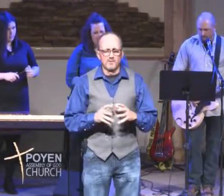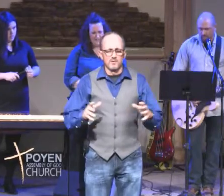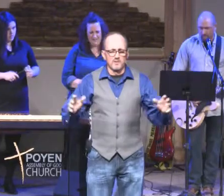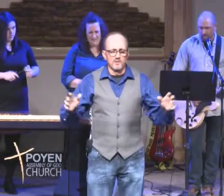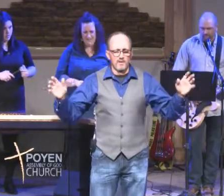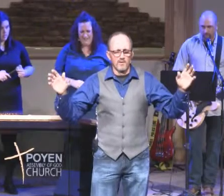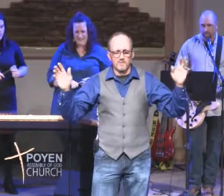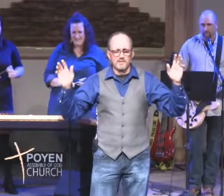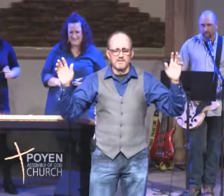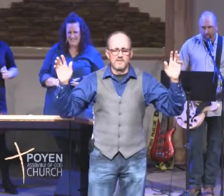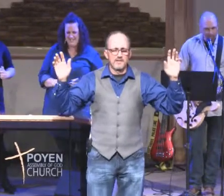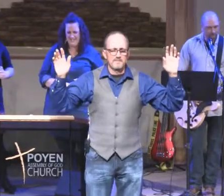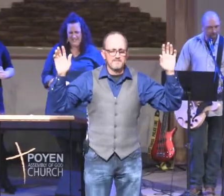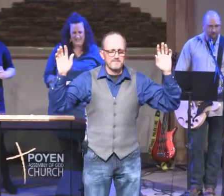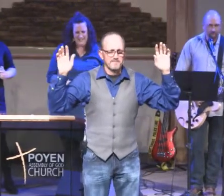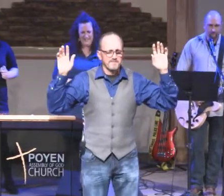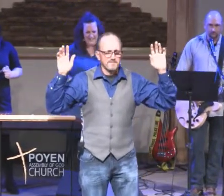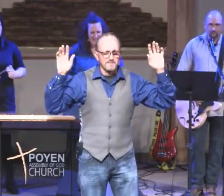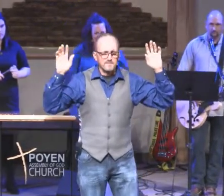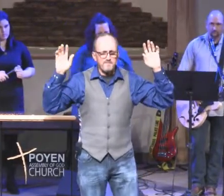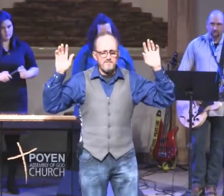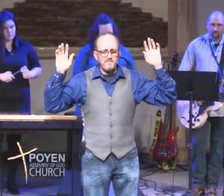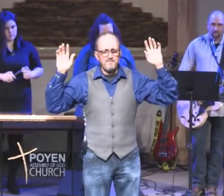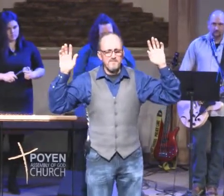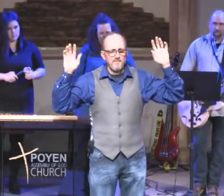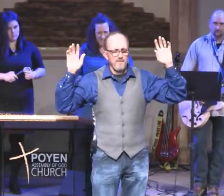come on, church, let's wait on him just a